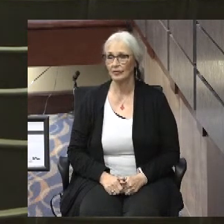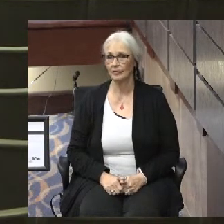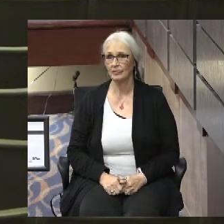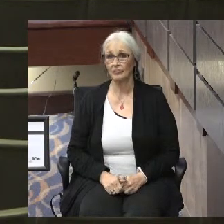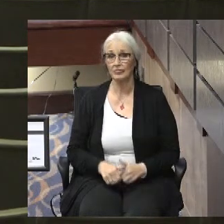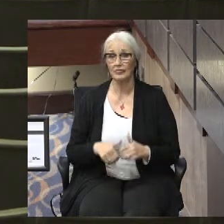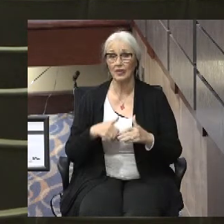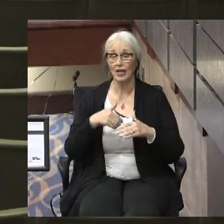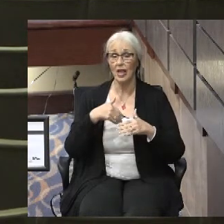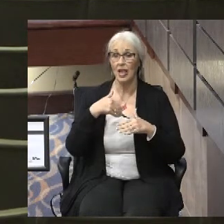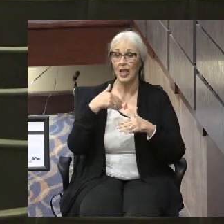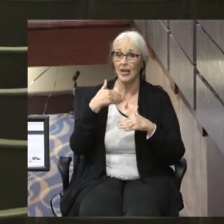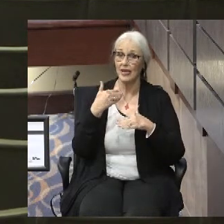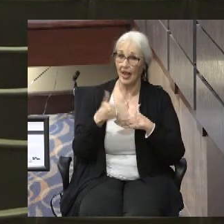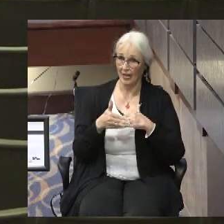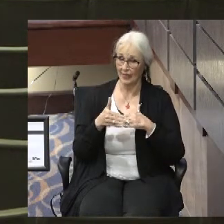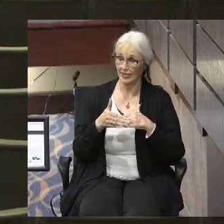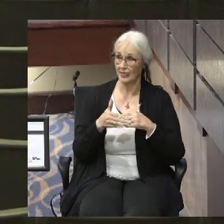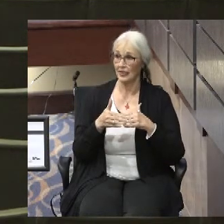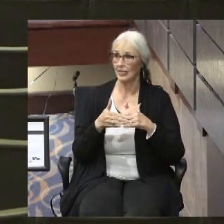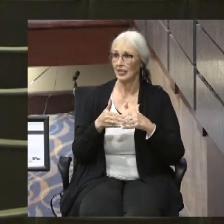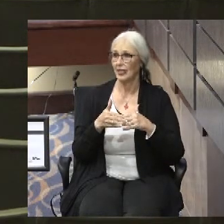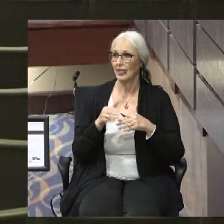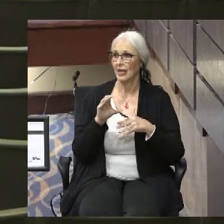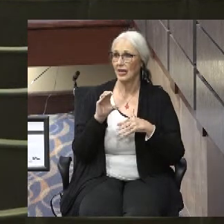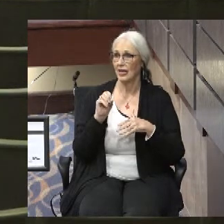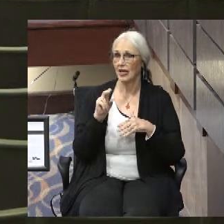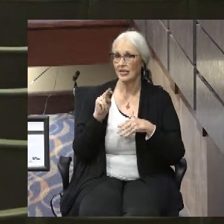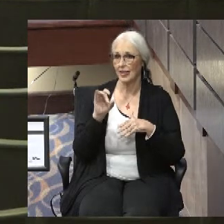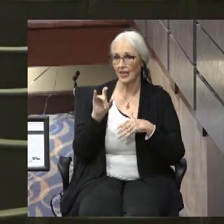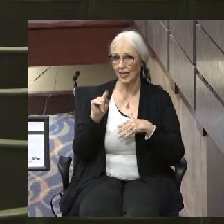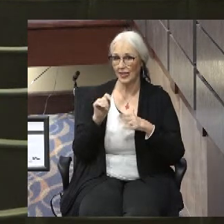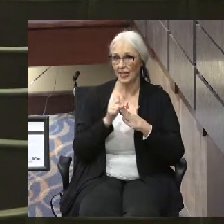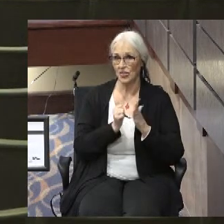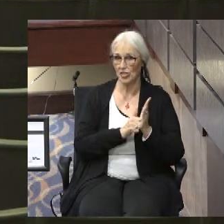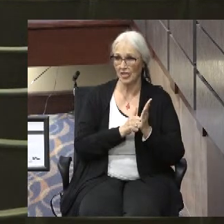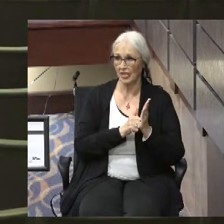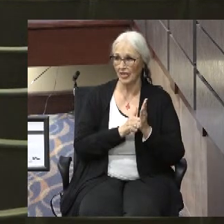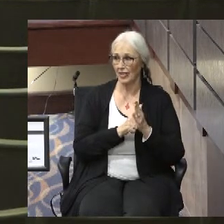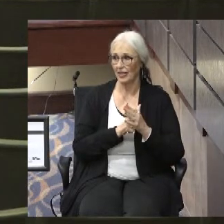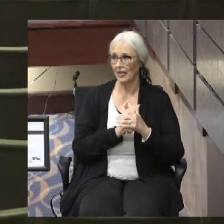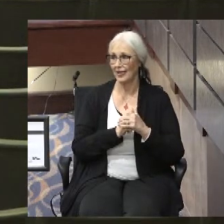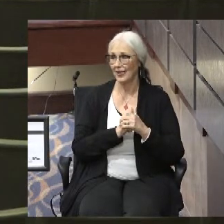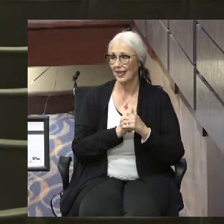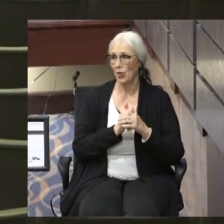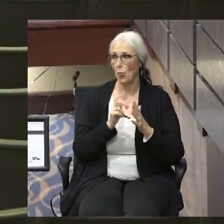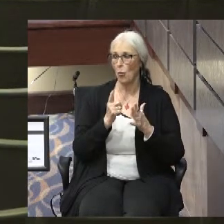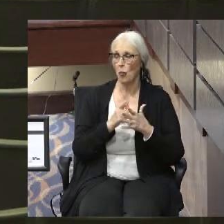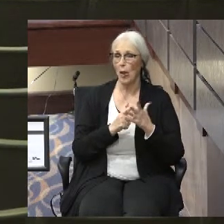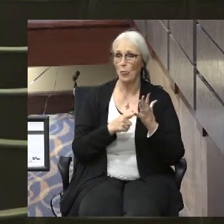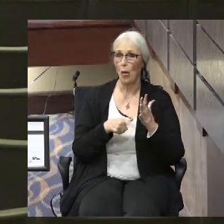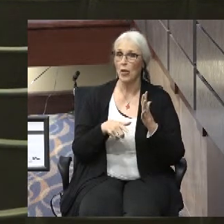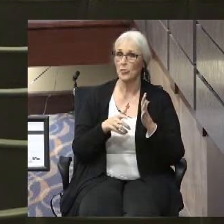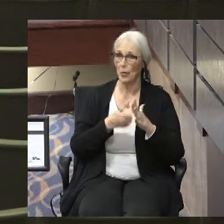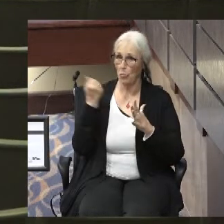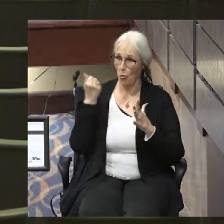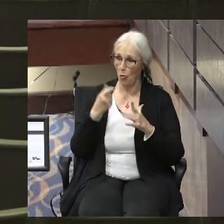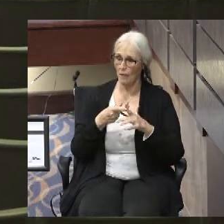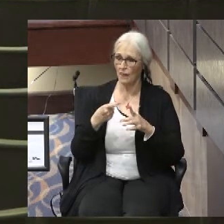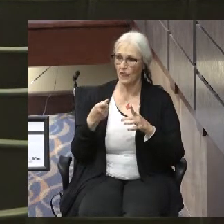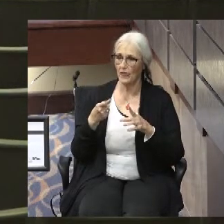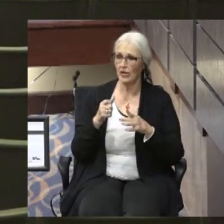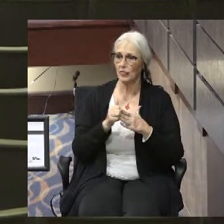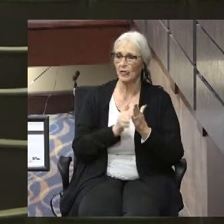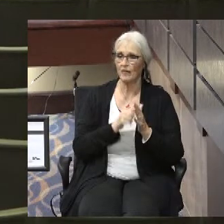Next we have our consent agenda, and the following resolutions have been pulled from the consent agenda, and will be voted